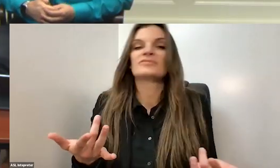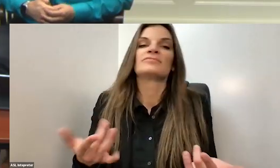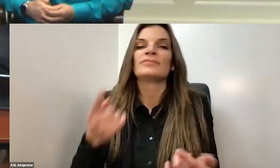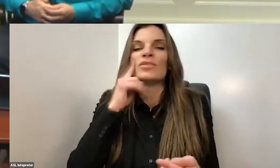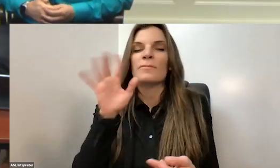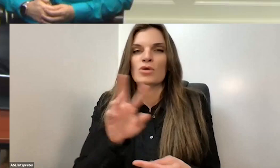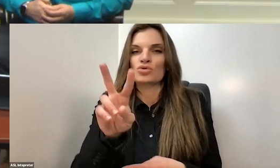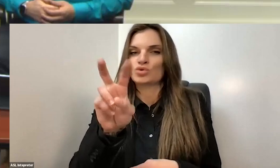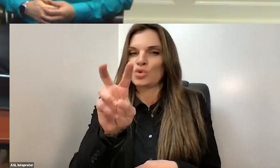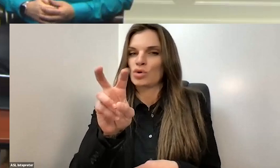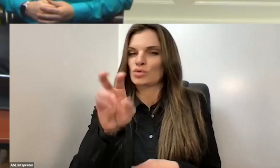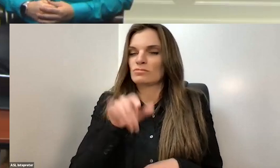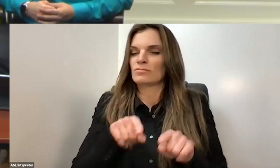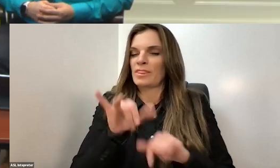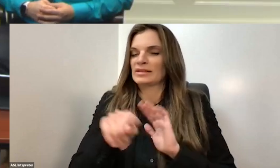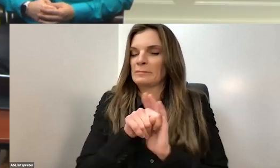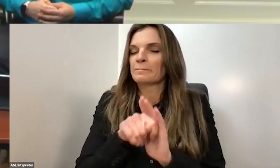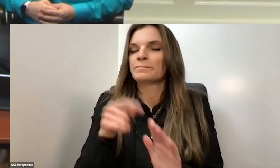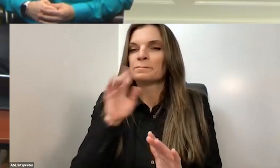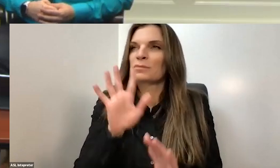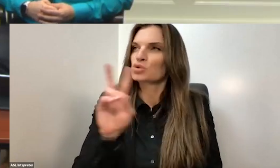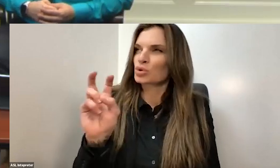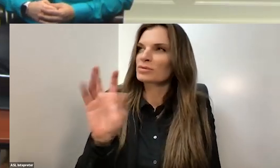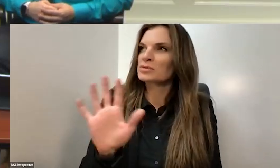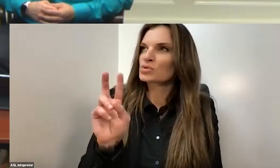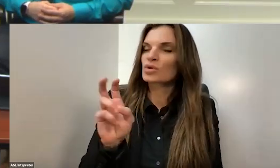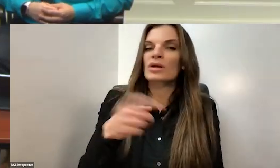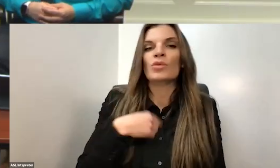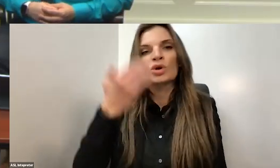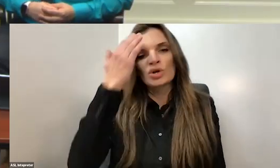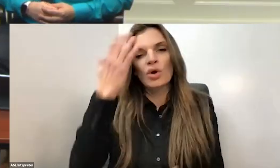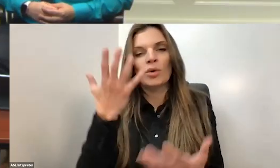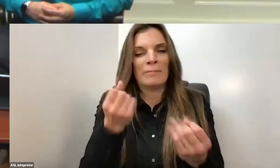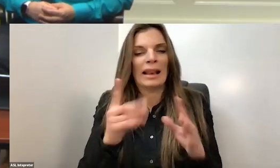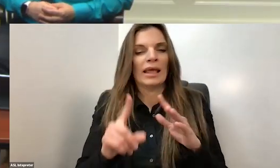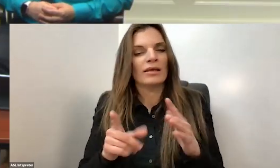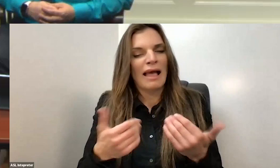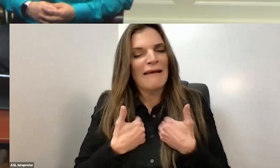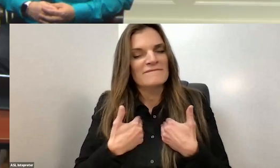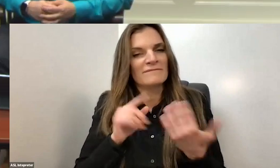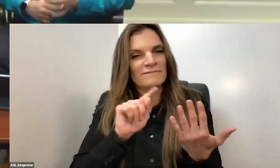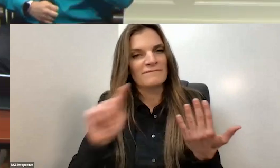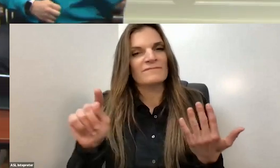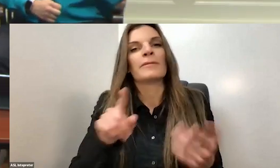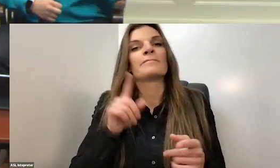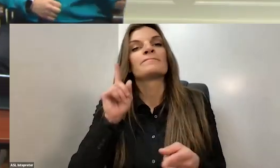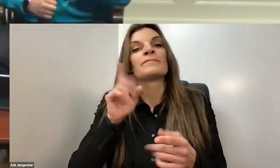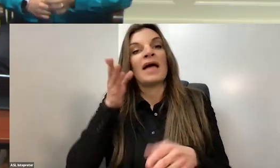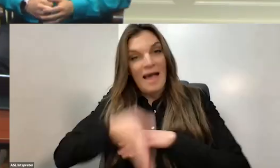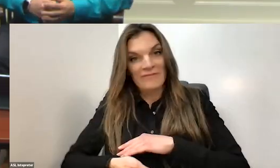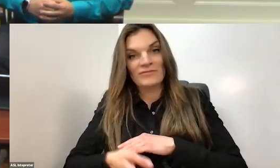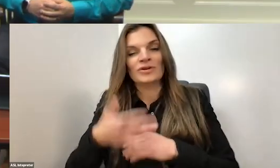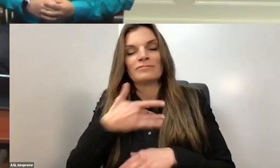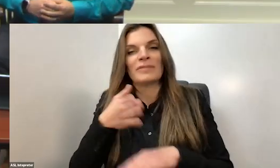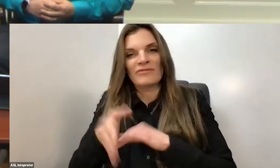were 200 then. We were consistent around 200. We know that there's a lot more that happens that we don't know about until after the fact.